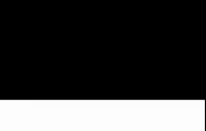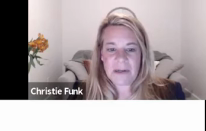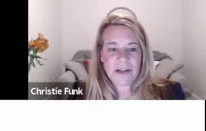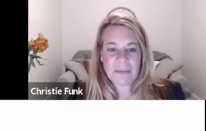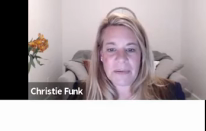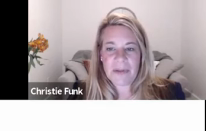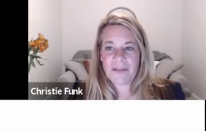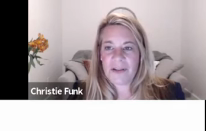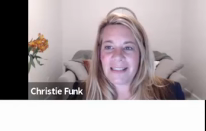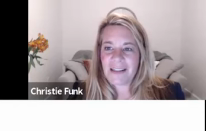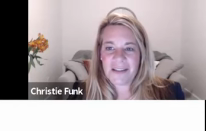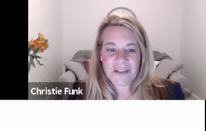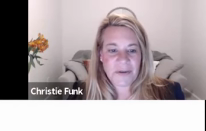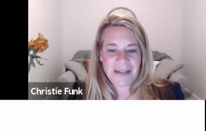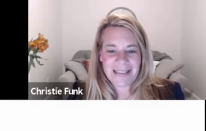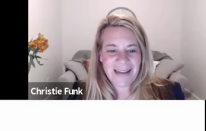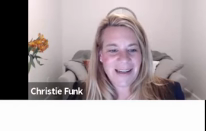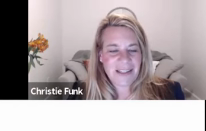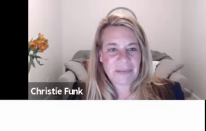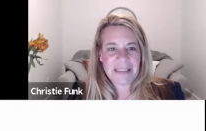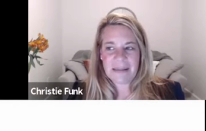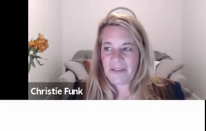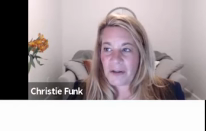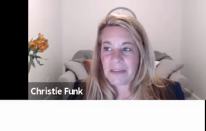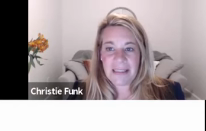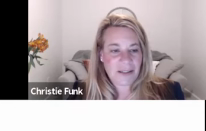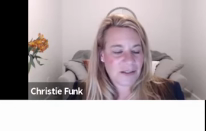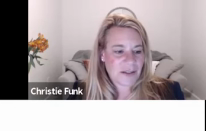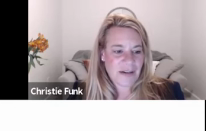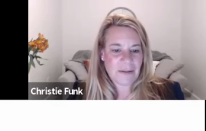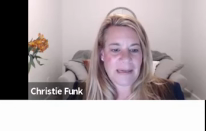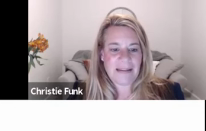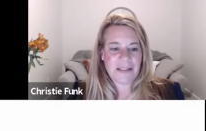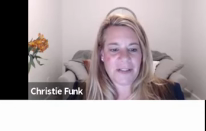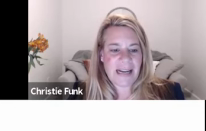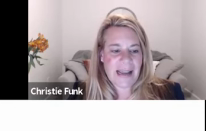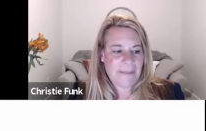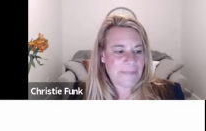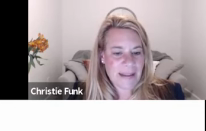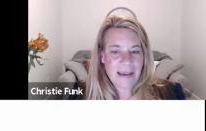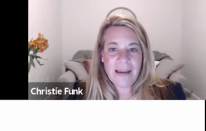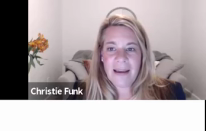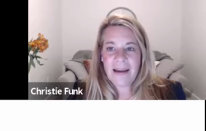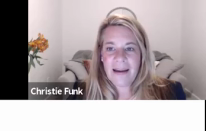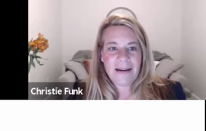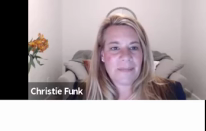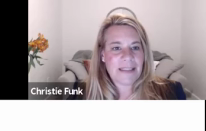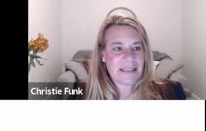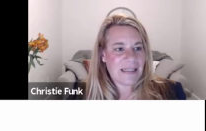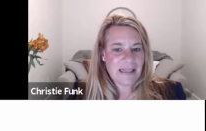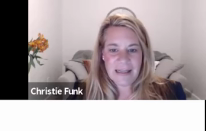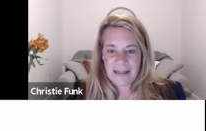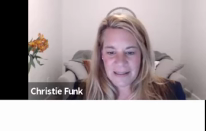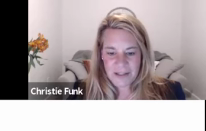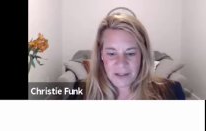to entrepreneurship, and we look forward to hearing their stories. So please let me formally introduce our final panelists for today.